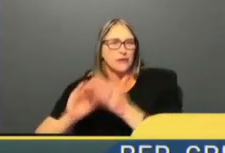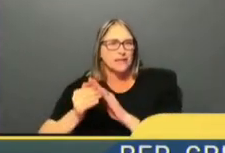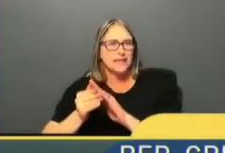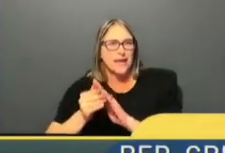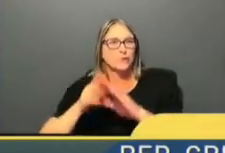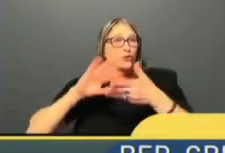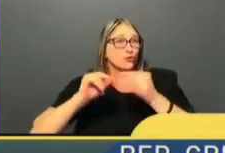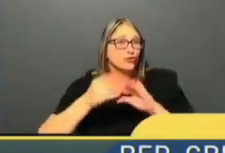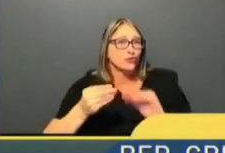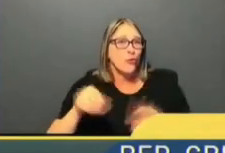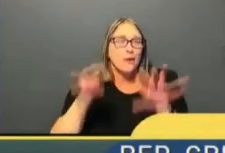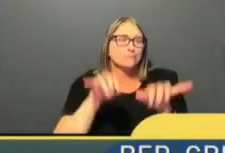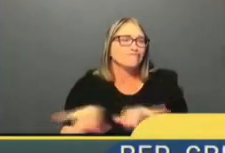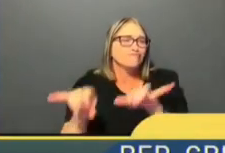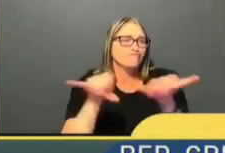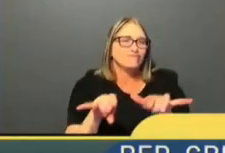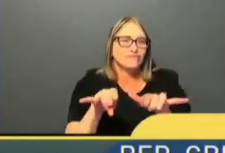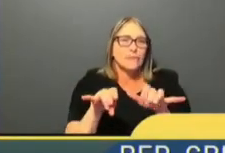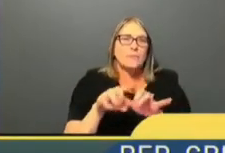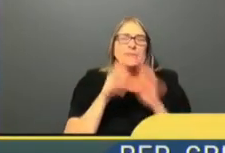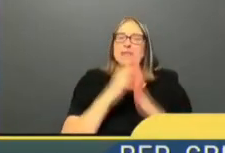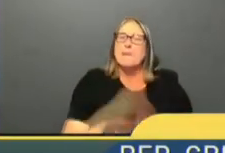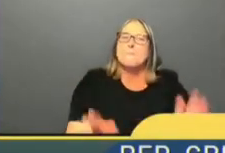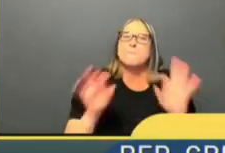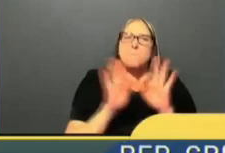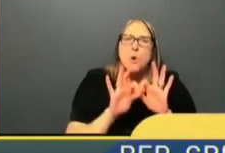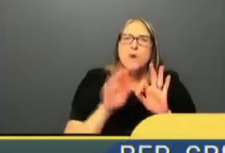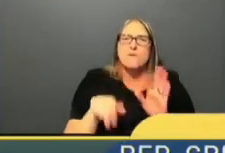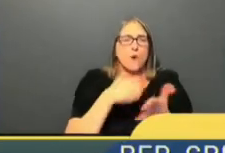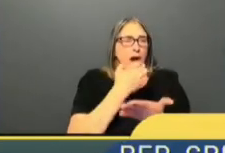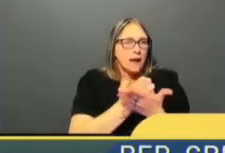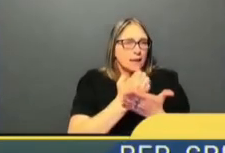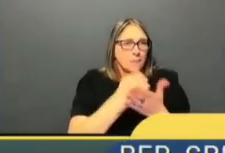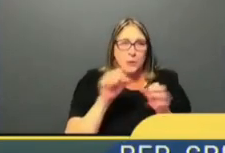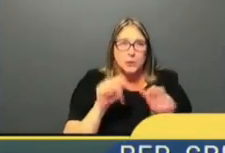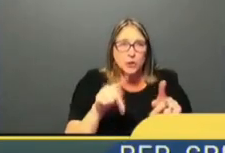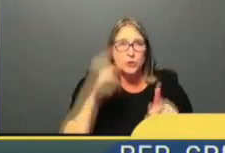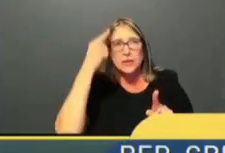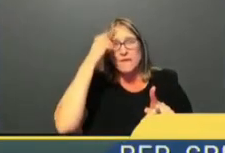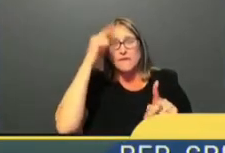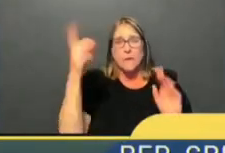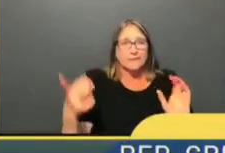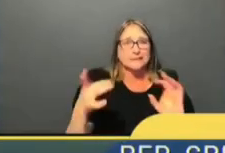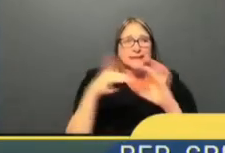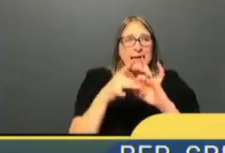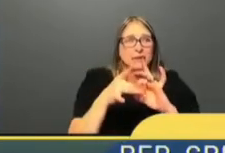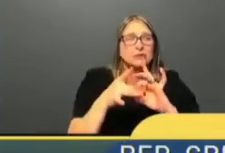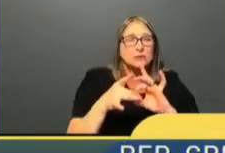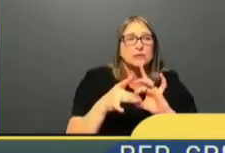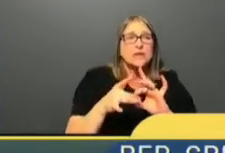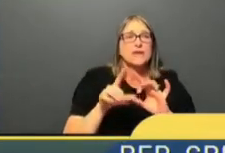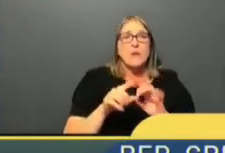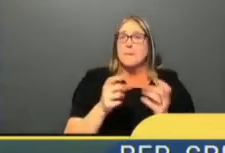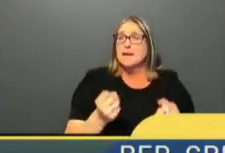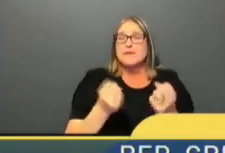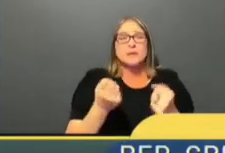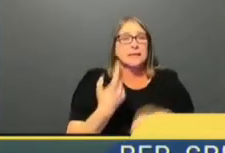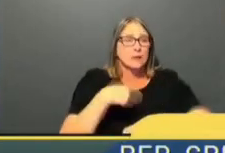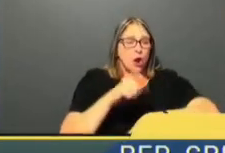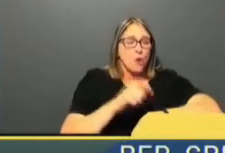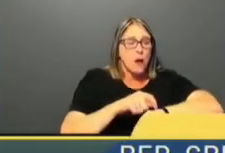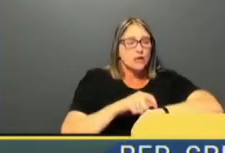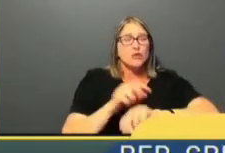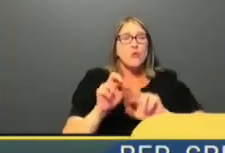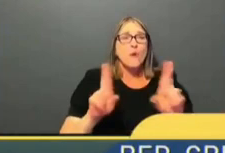is a lifeline for economic opportunity, for connection. And for many of us, we could set our watch by